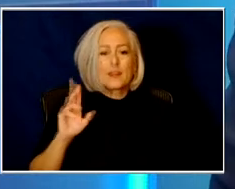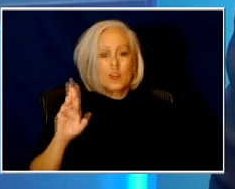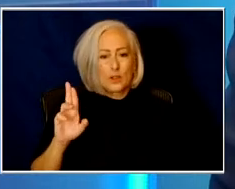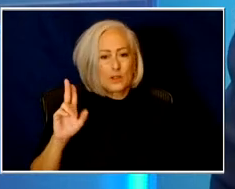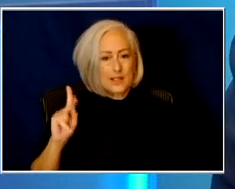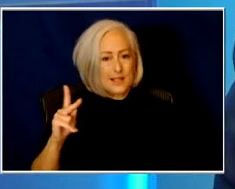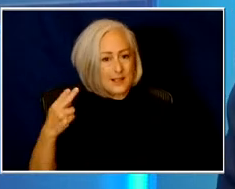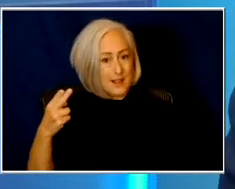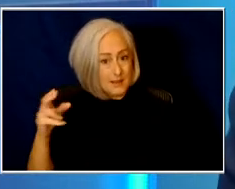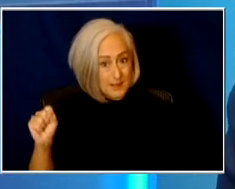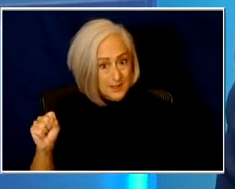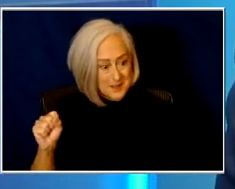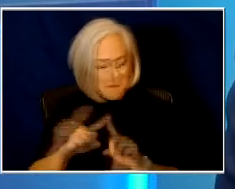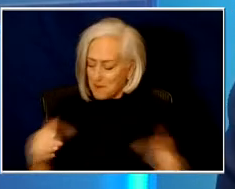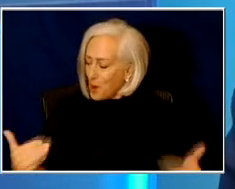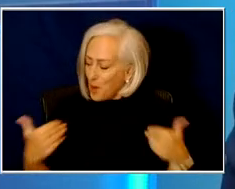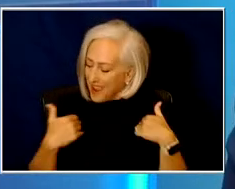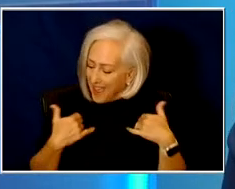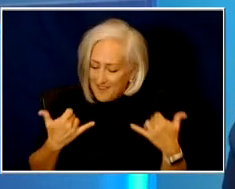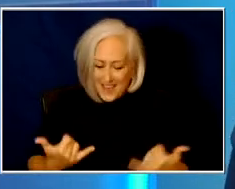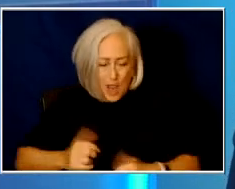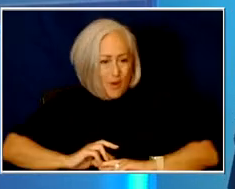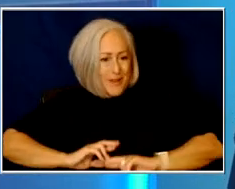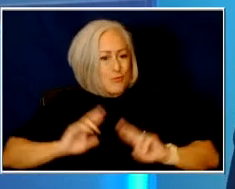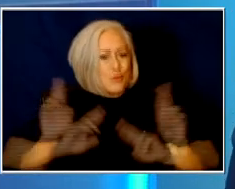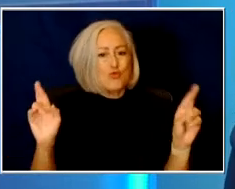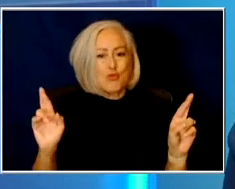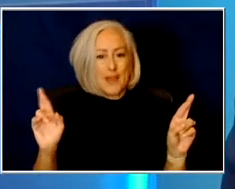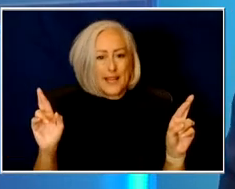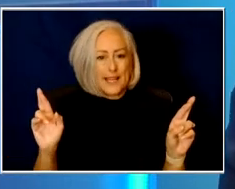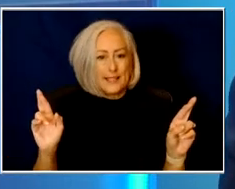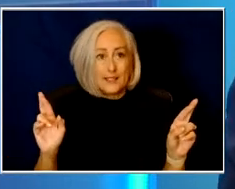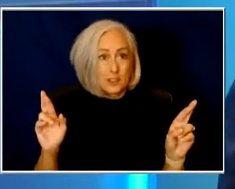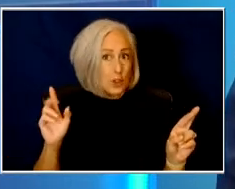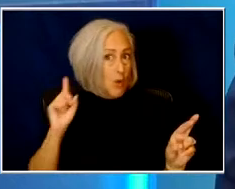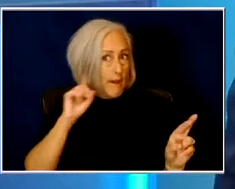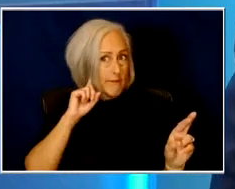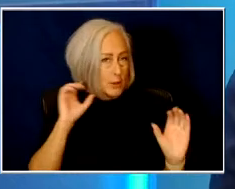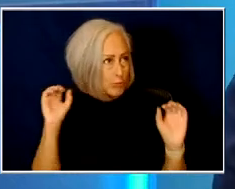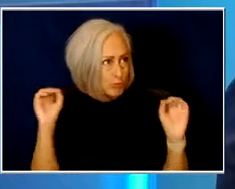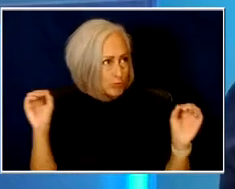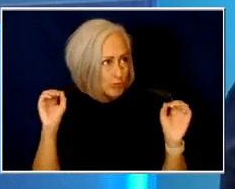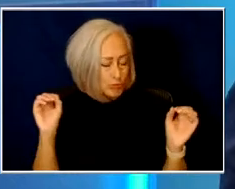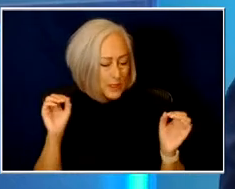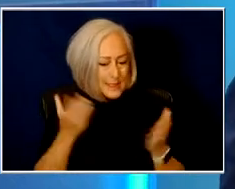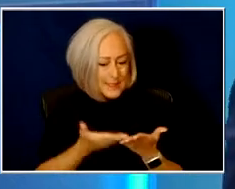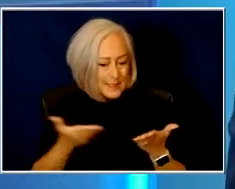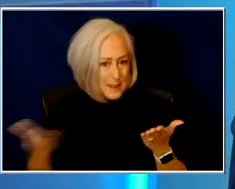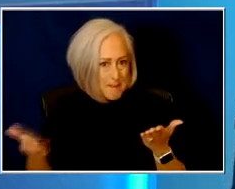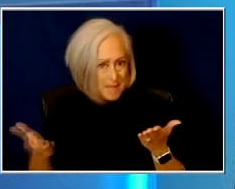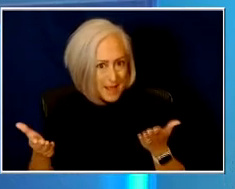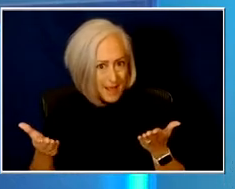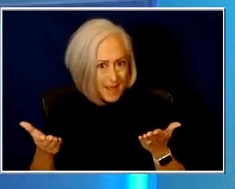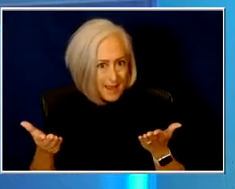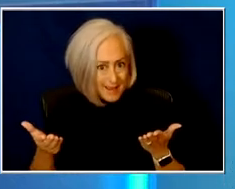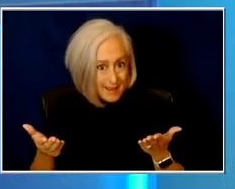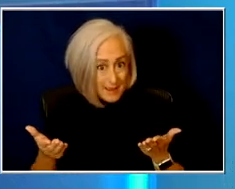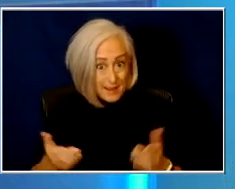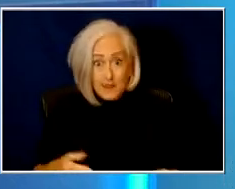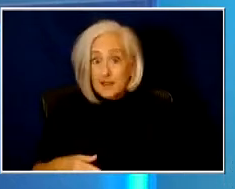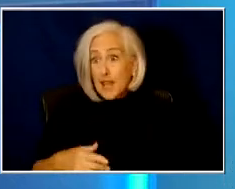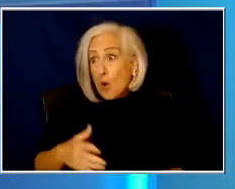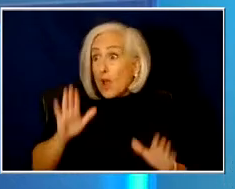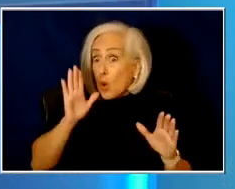we are ready to go so I don't know of any other Supply delays right now with with versus demand it would be great if we were running out because